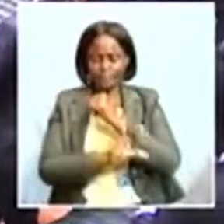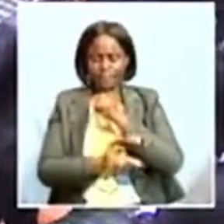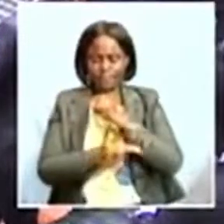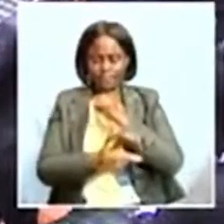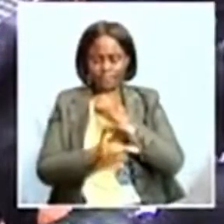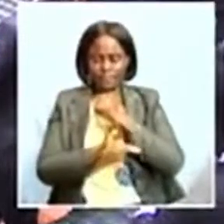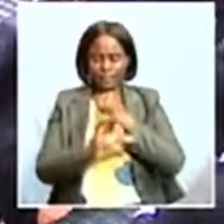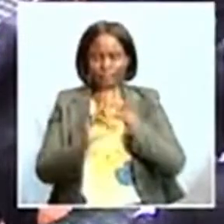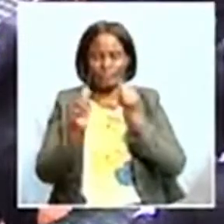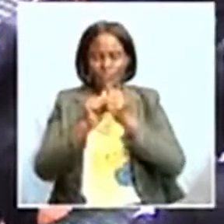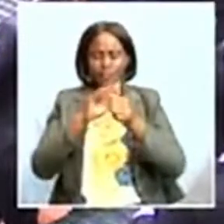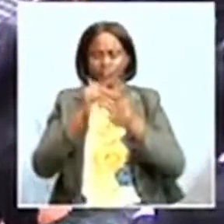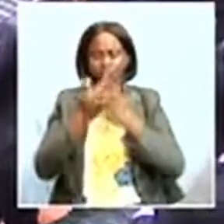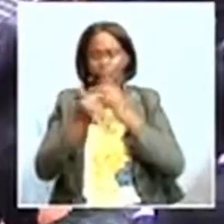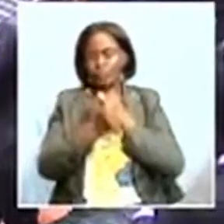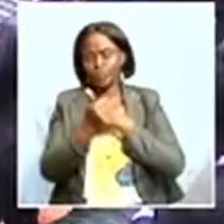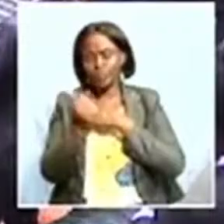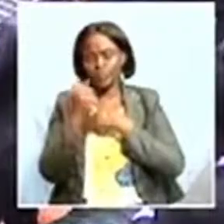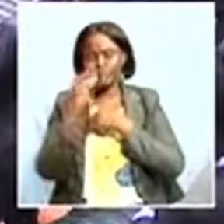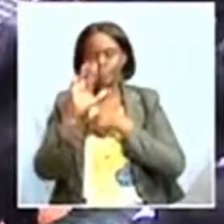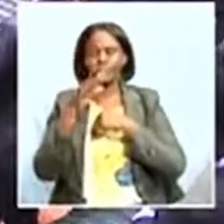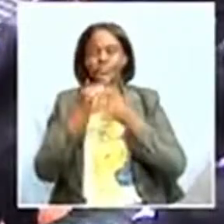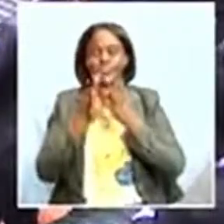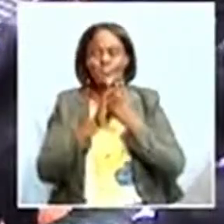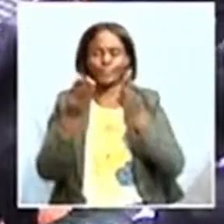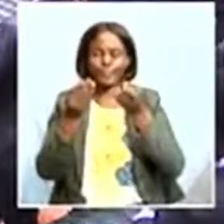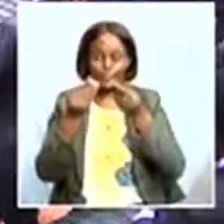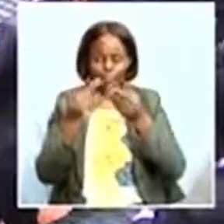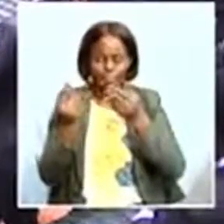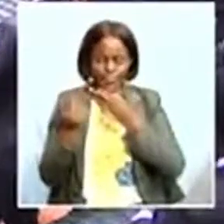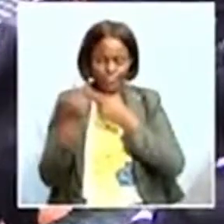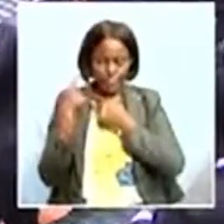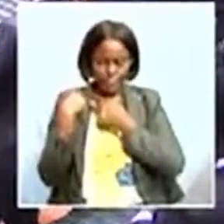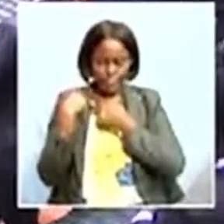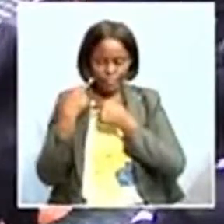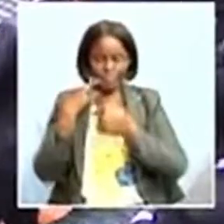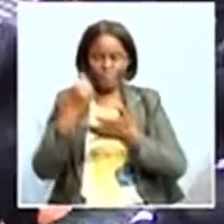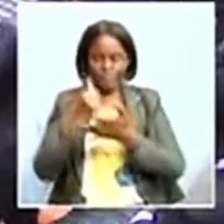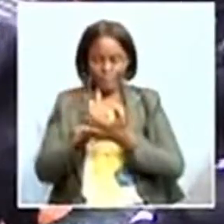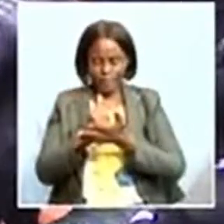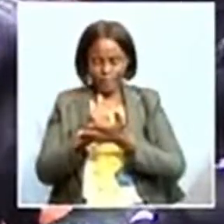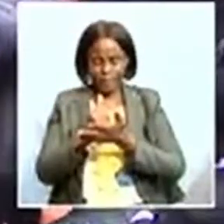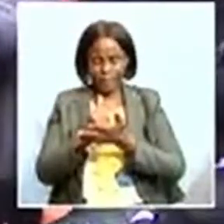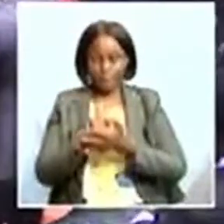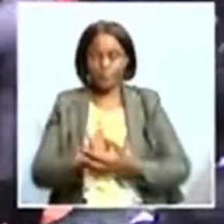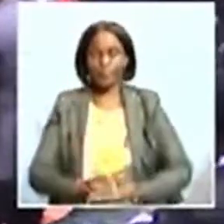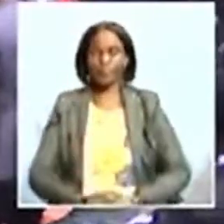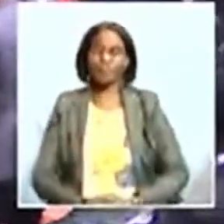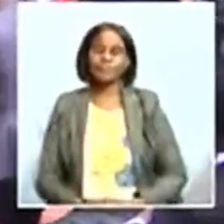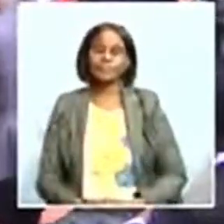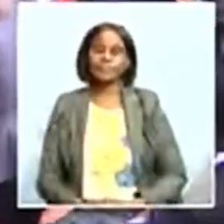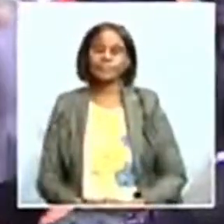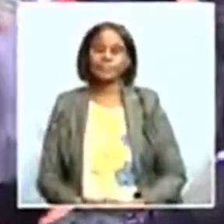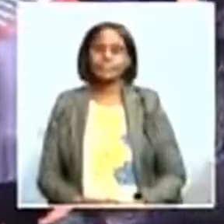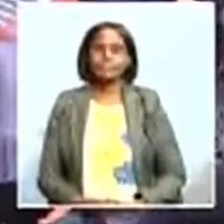country, and of those whose interests you have committed to our charge. Amen. Amen.